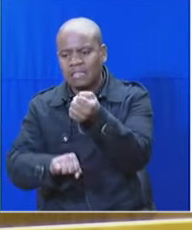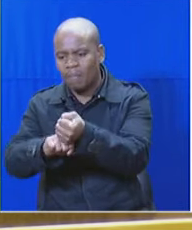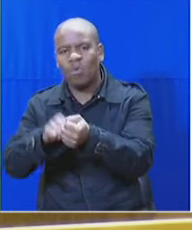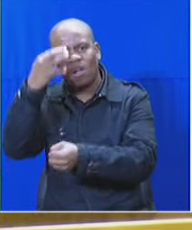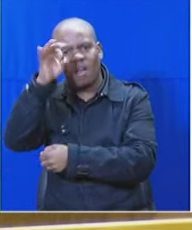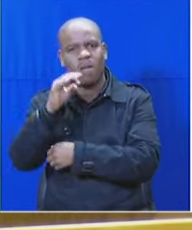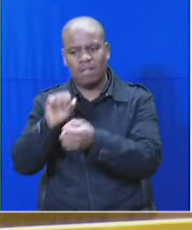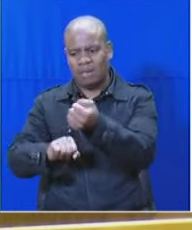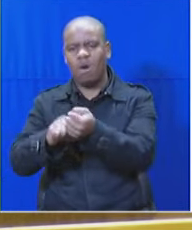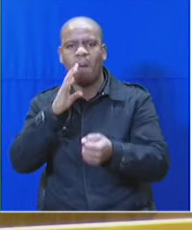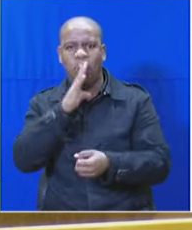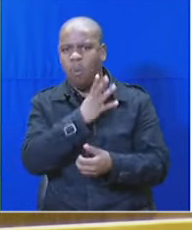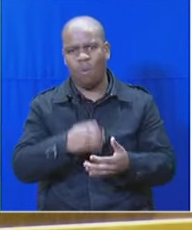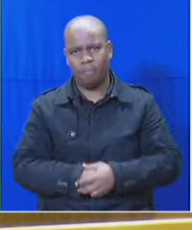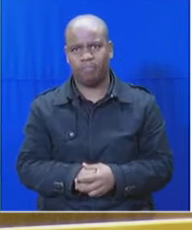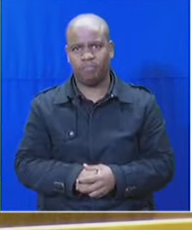from your grandest